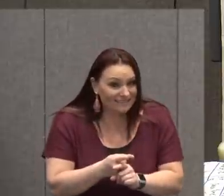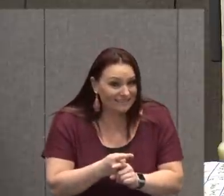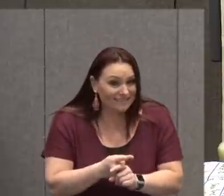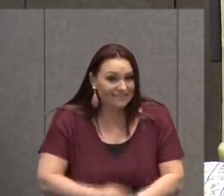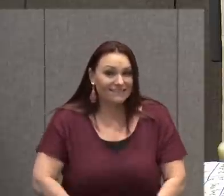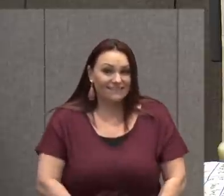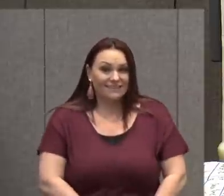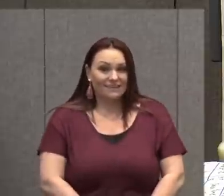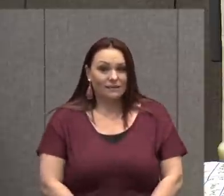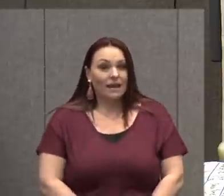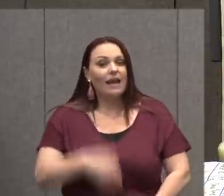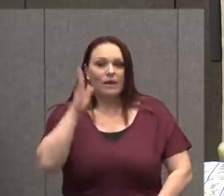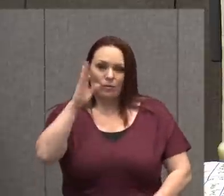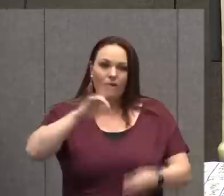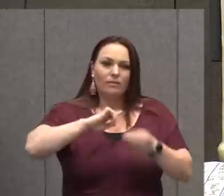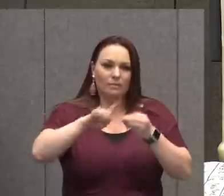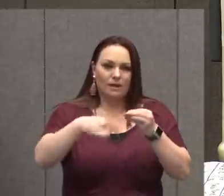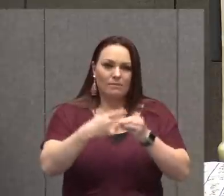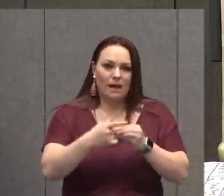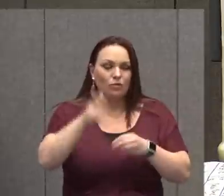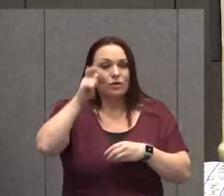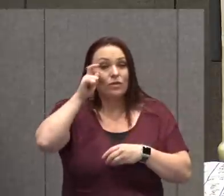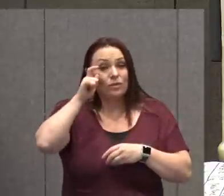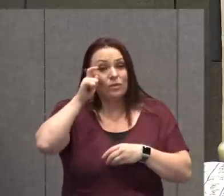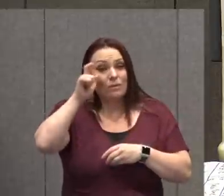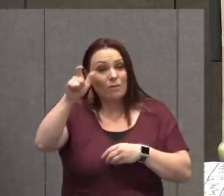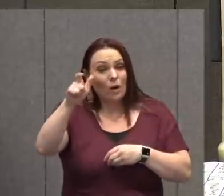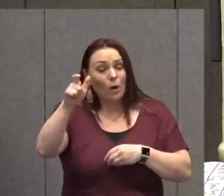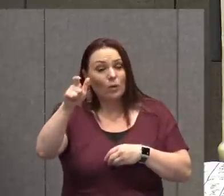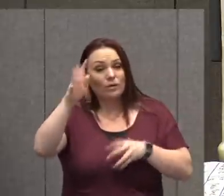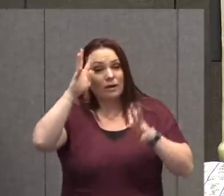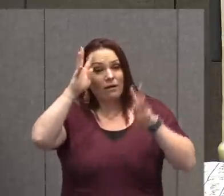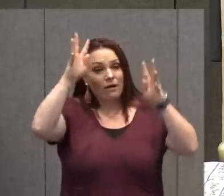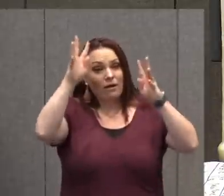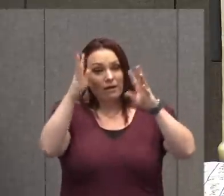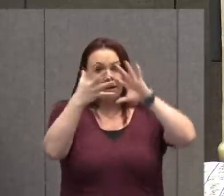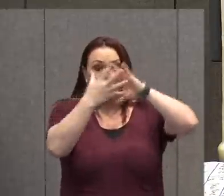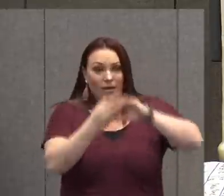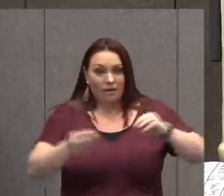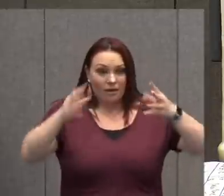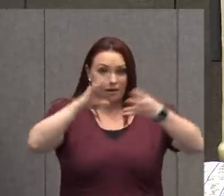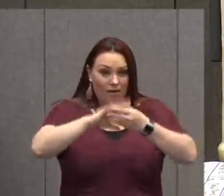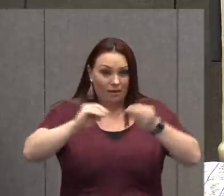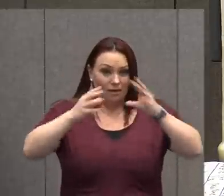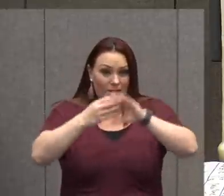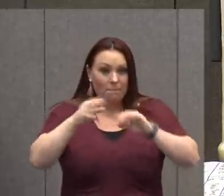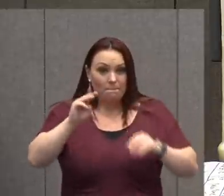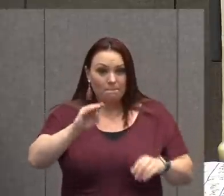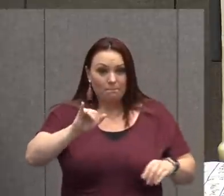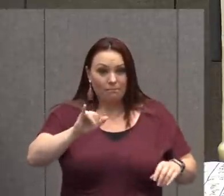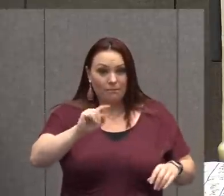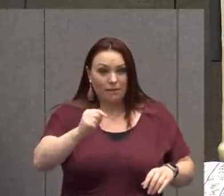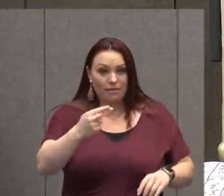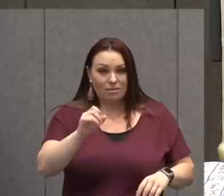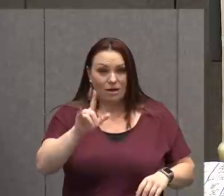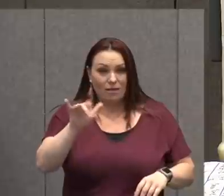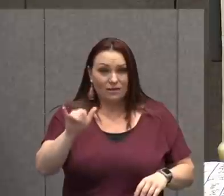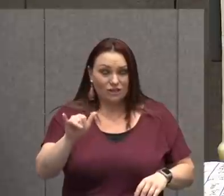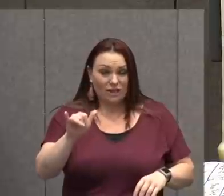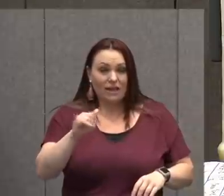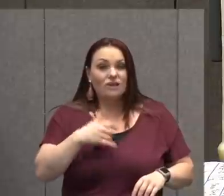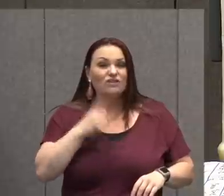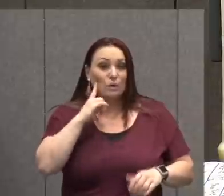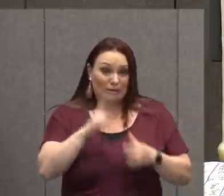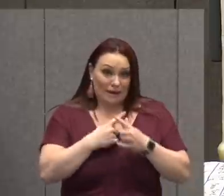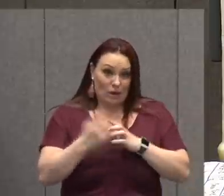going to be about moon mythology and legends. So then I have to find my notes that I took around the moon mythology